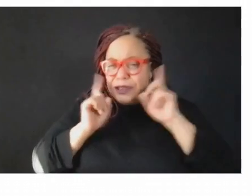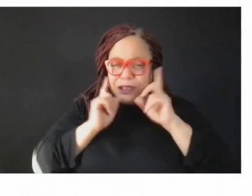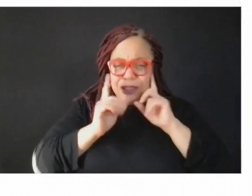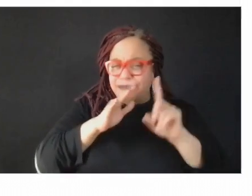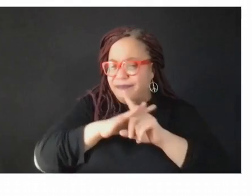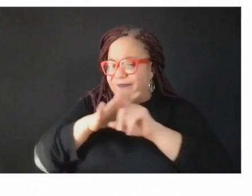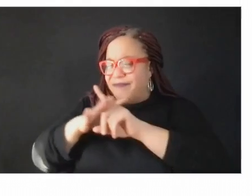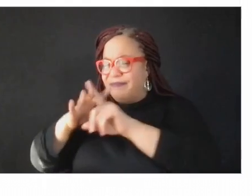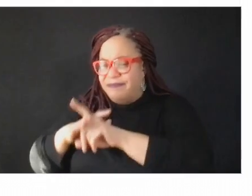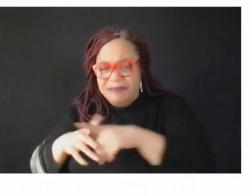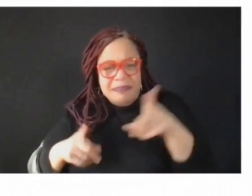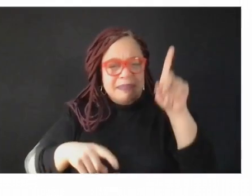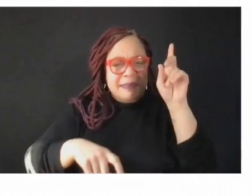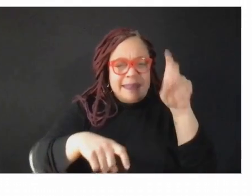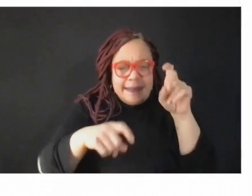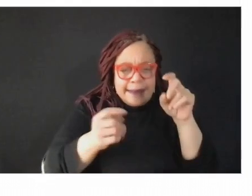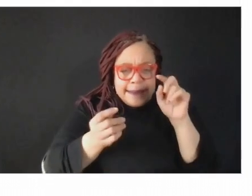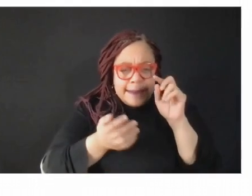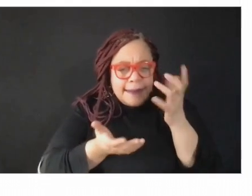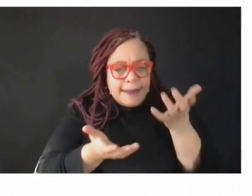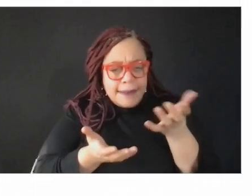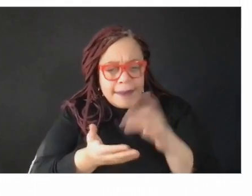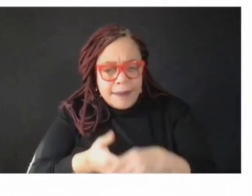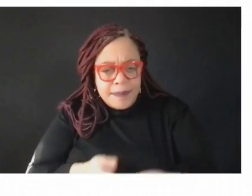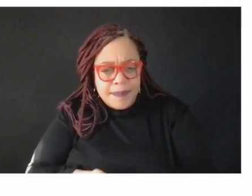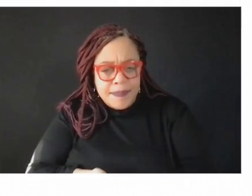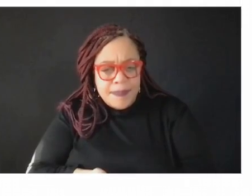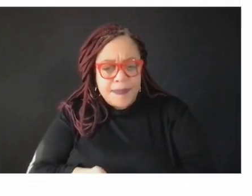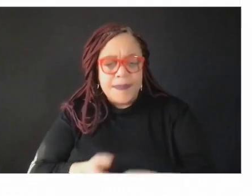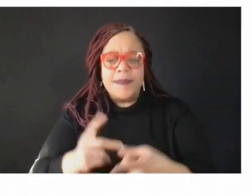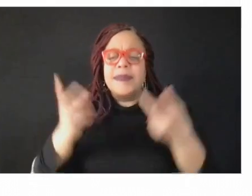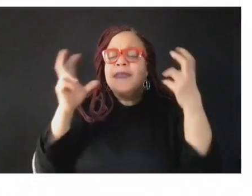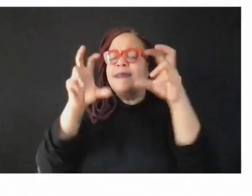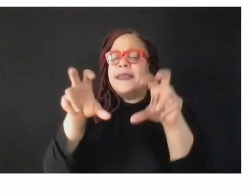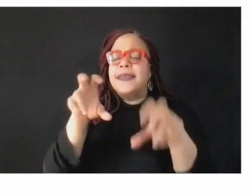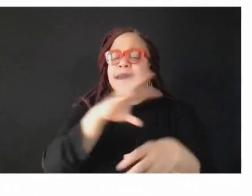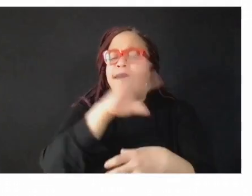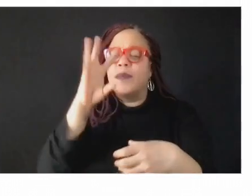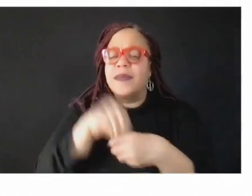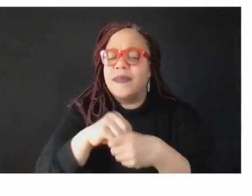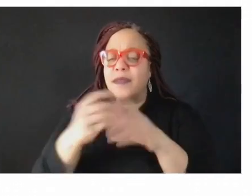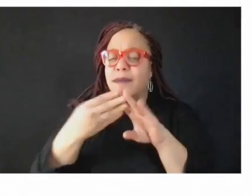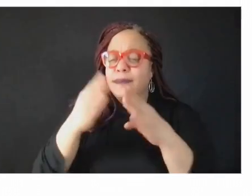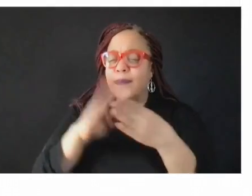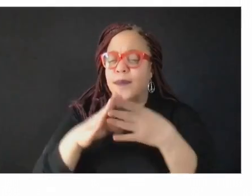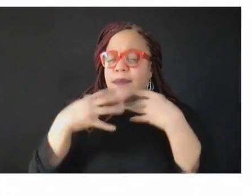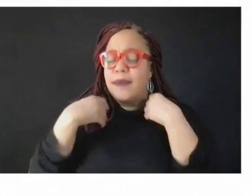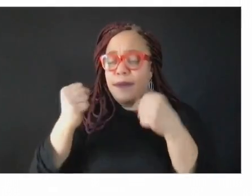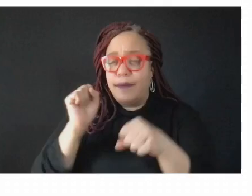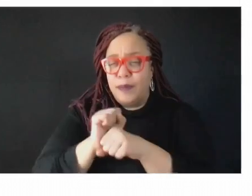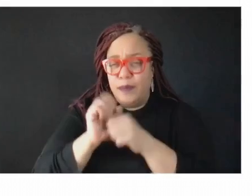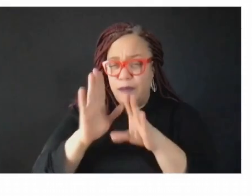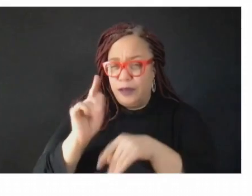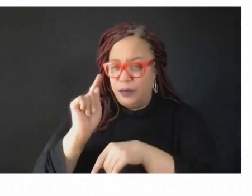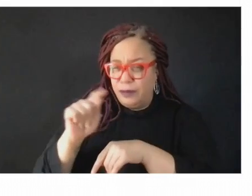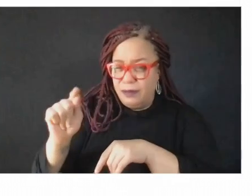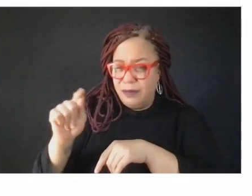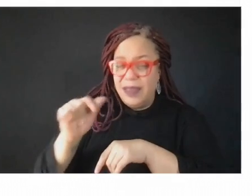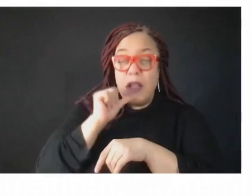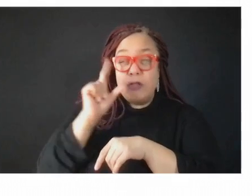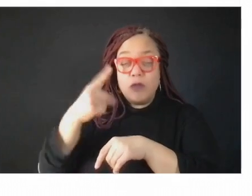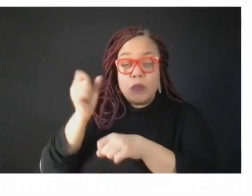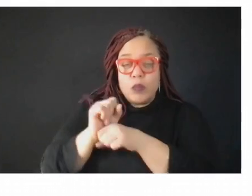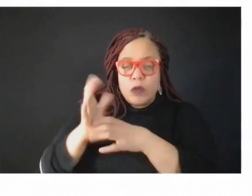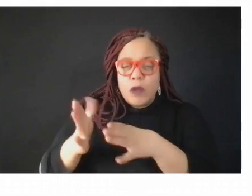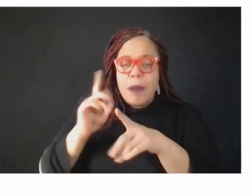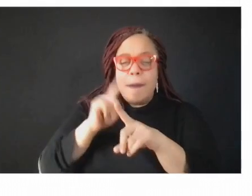investment in community health workers, but not solely community health workers. Community health workers,